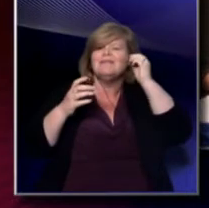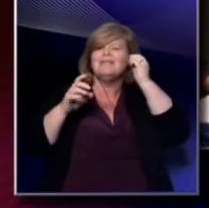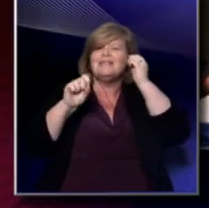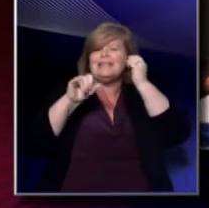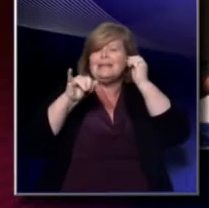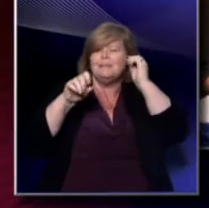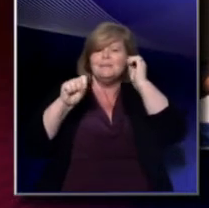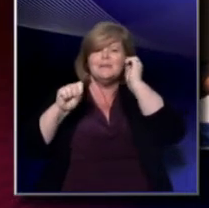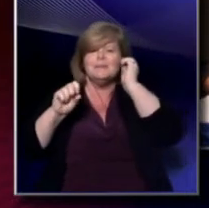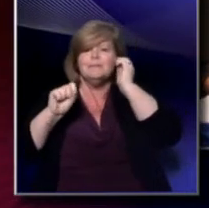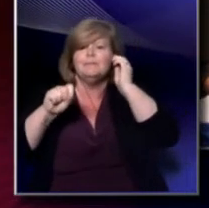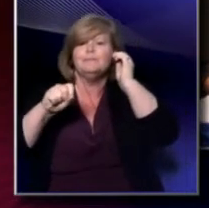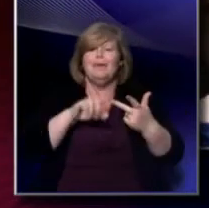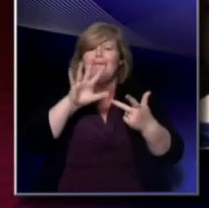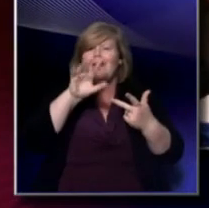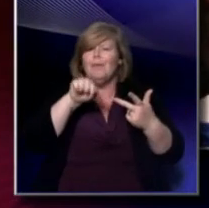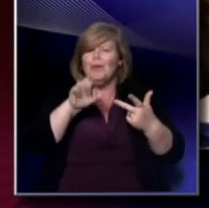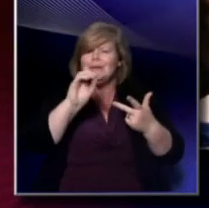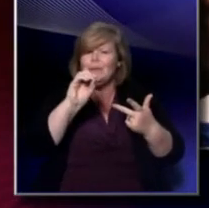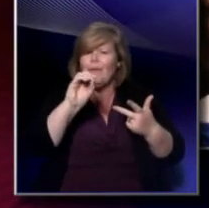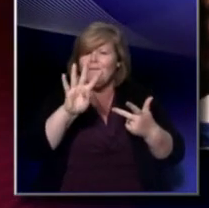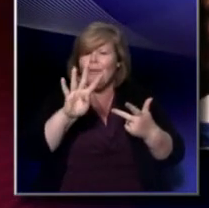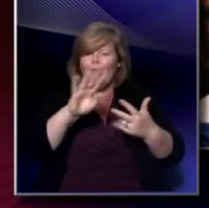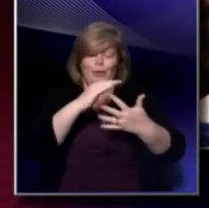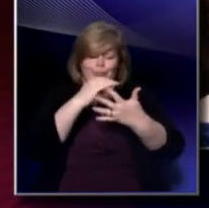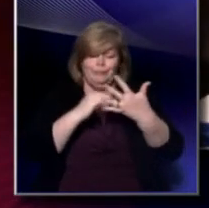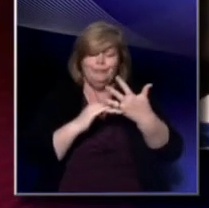of the consent agenda items.